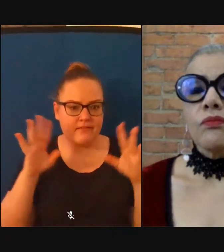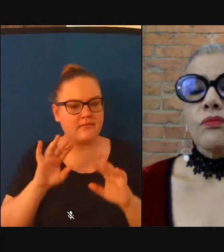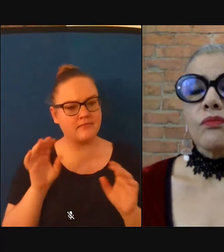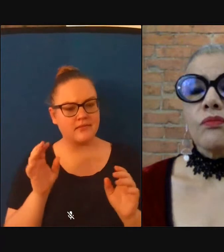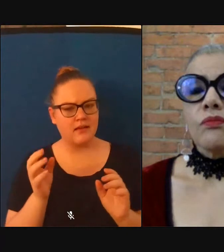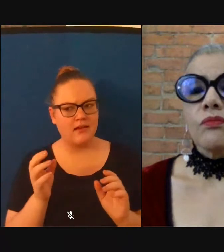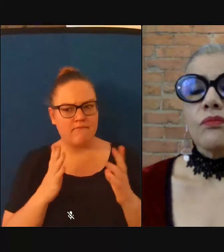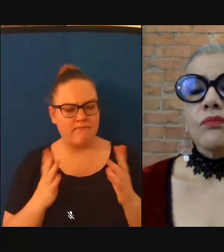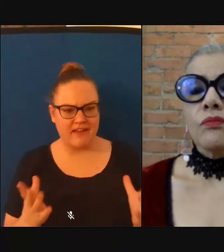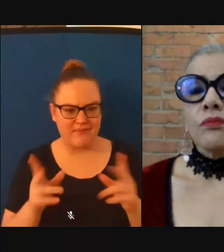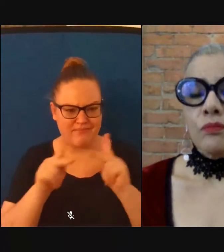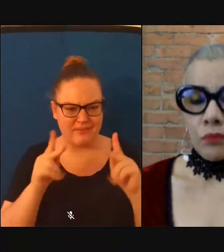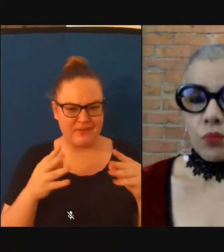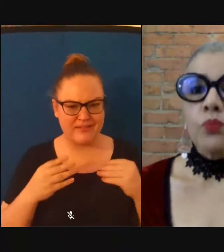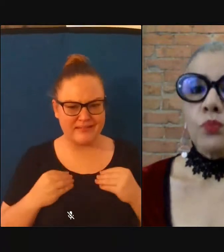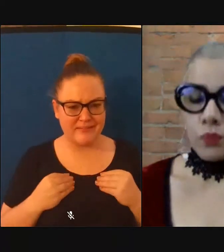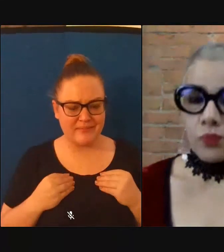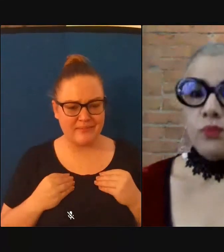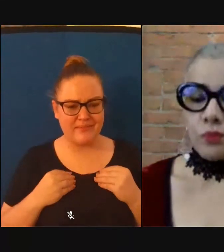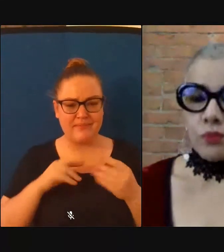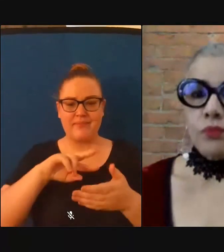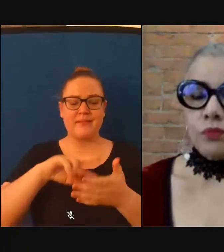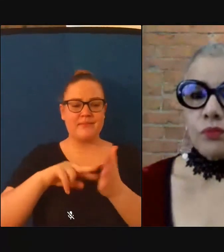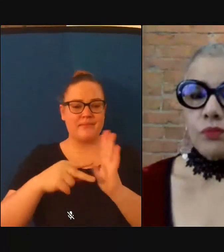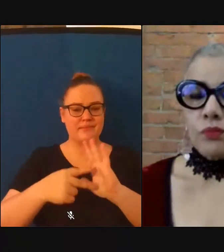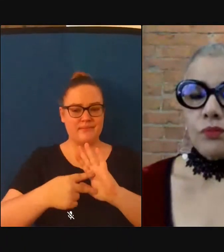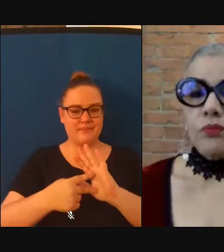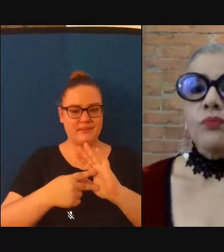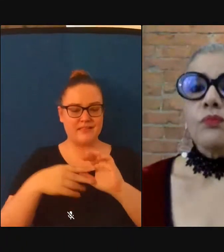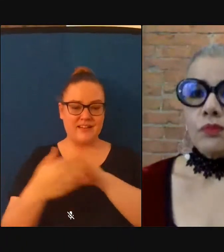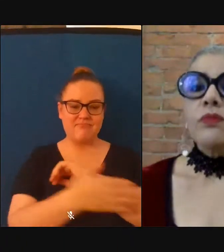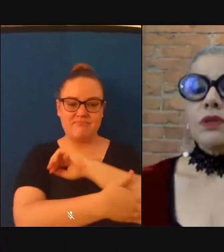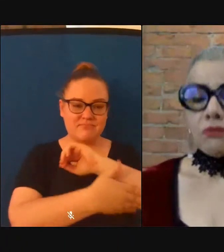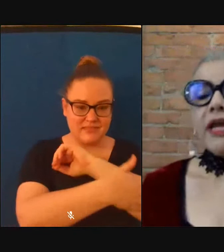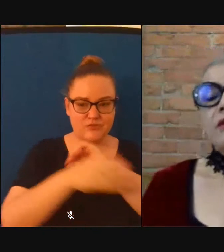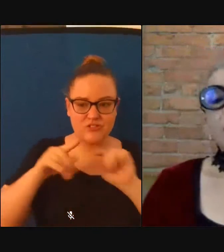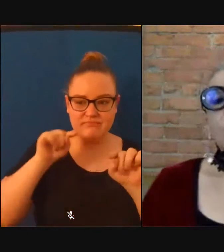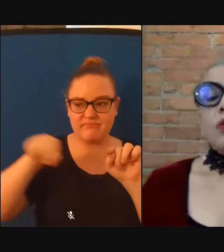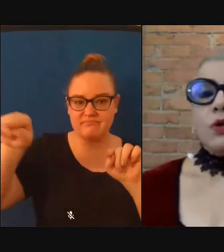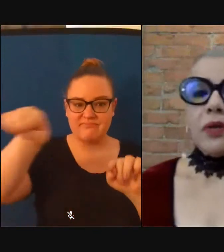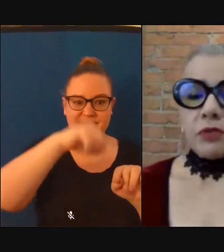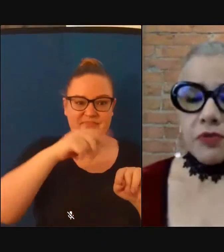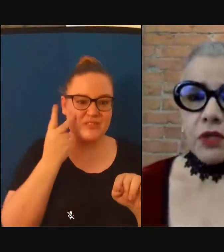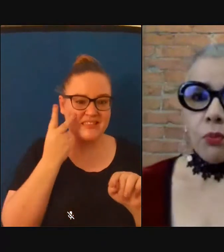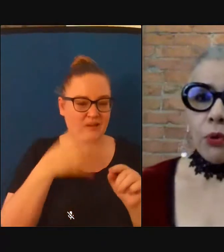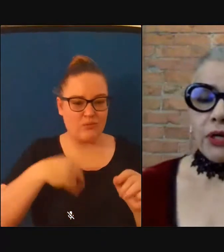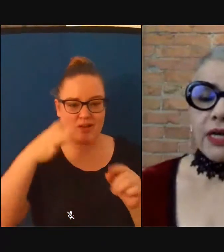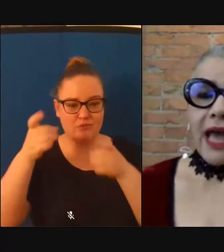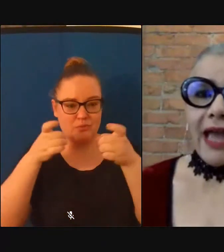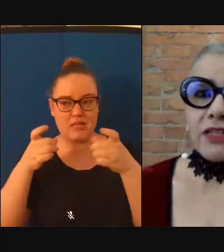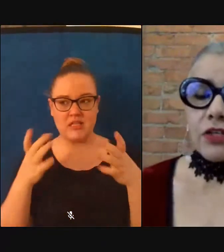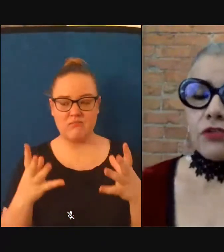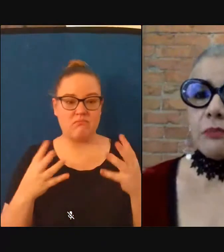vulnerabilities on a national scale to the growth of the white power movement. Right. Well, when I was reading your